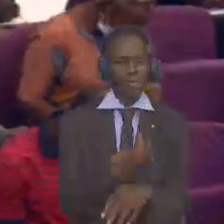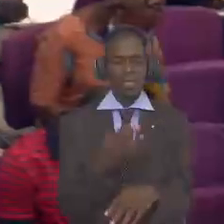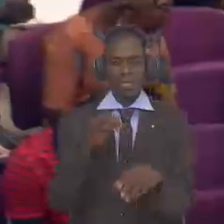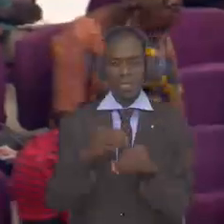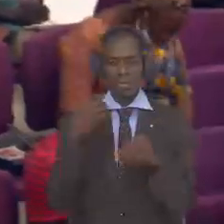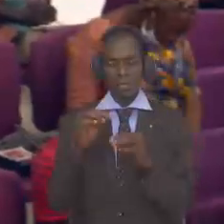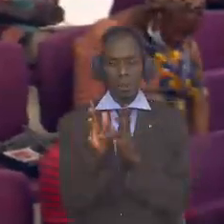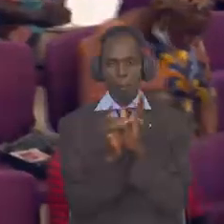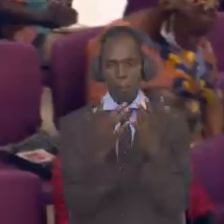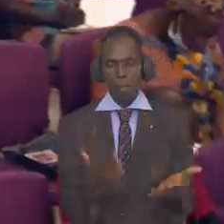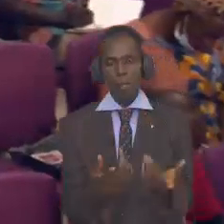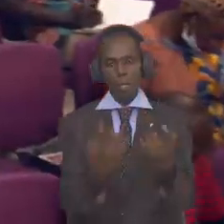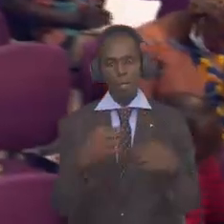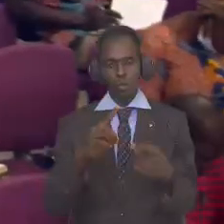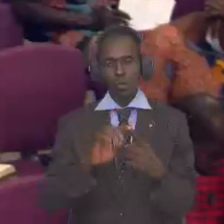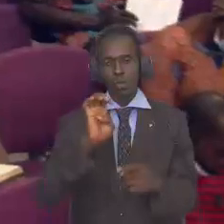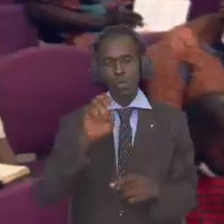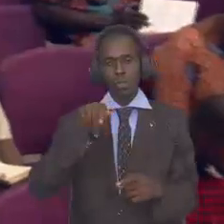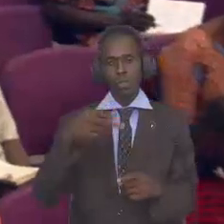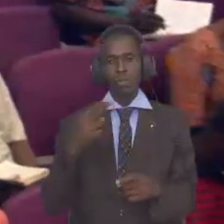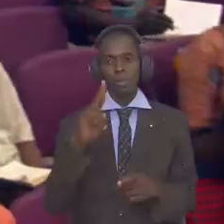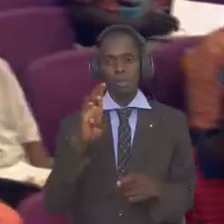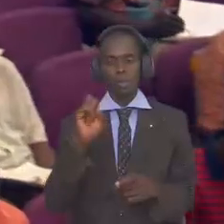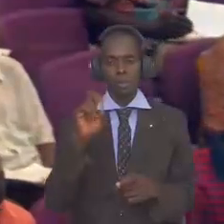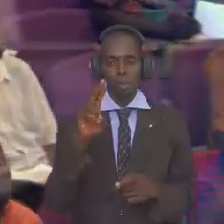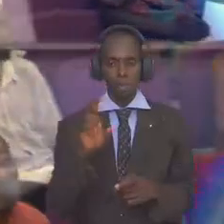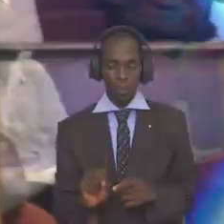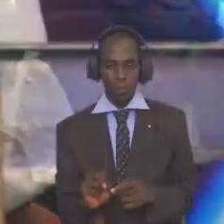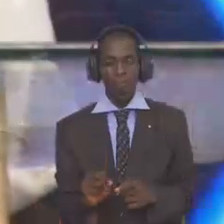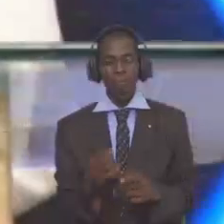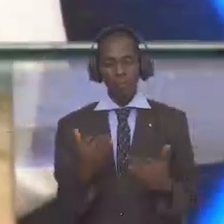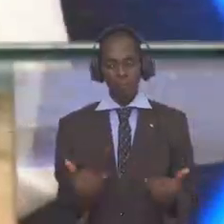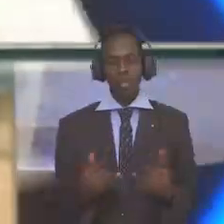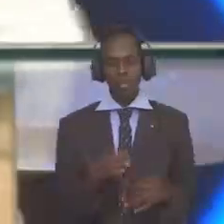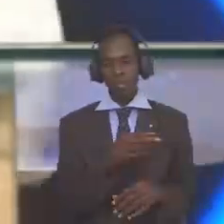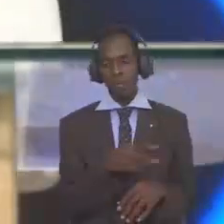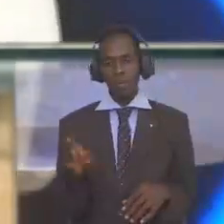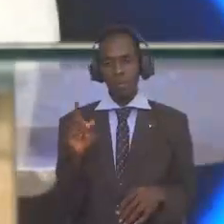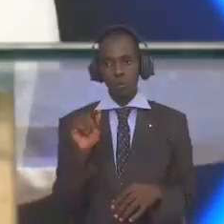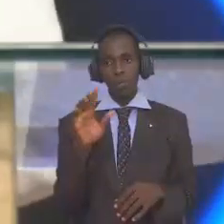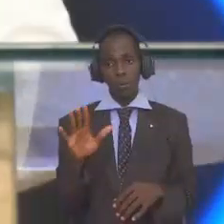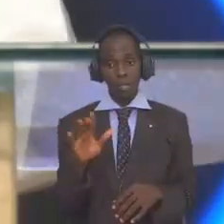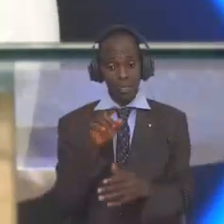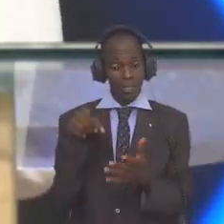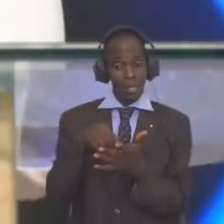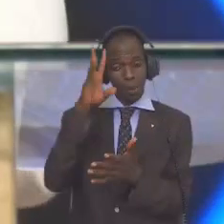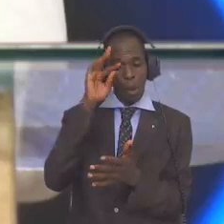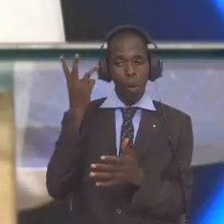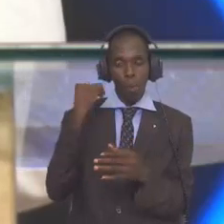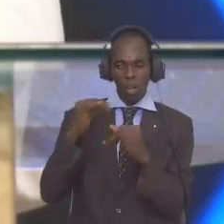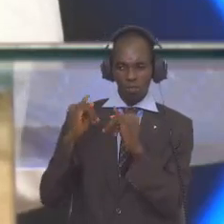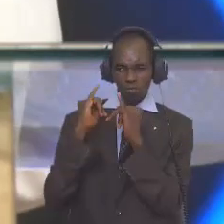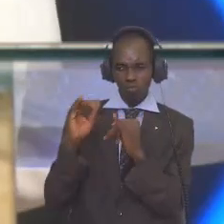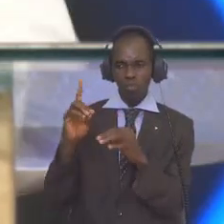to Ephesus. In verse 25, it says, this man was instructed in the way of